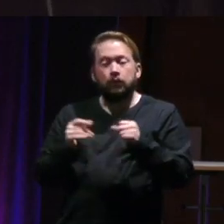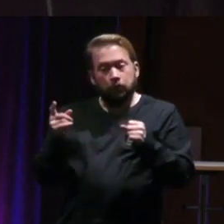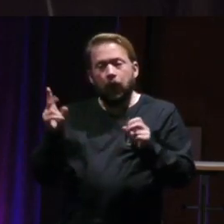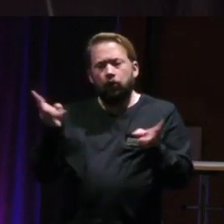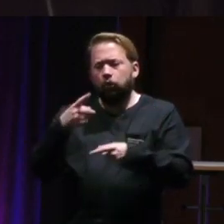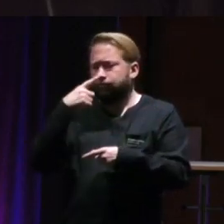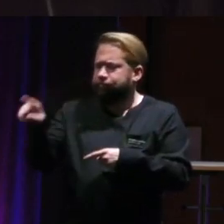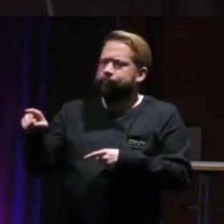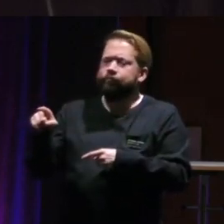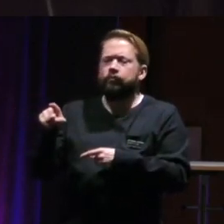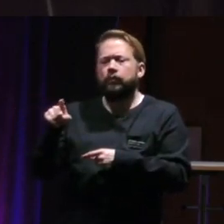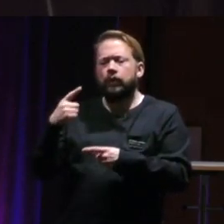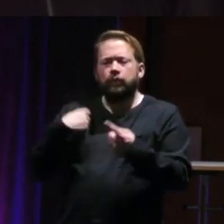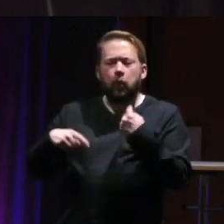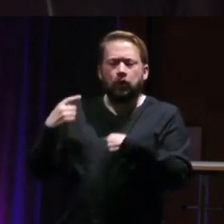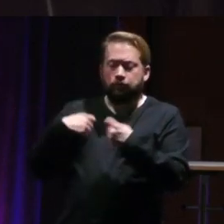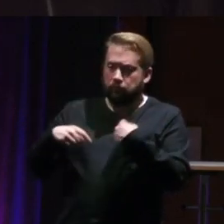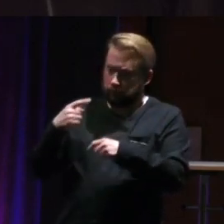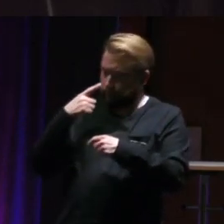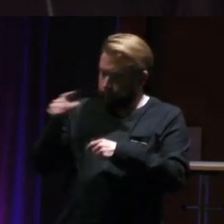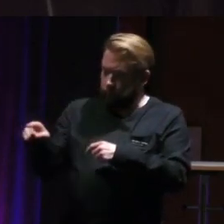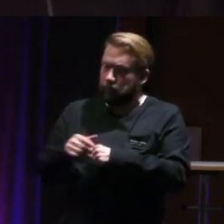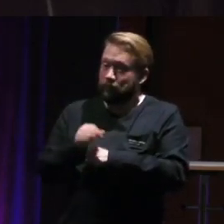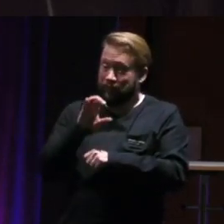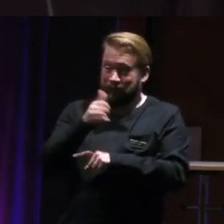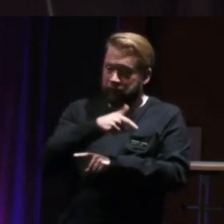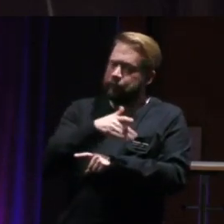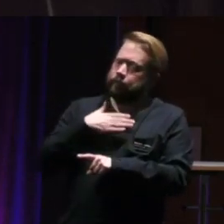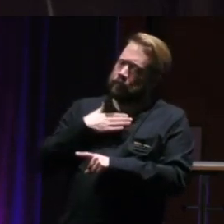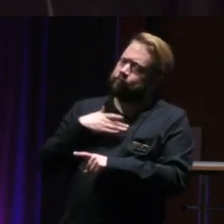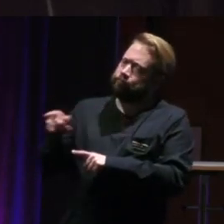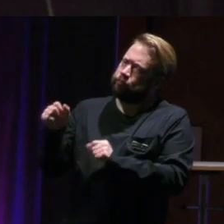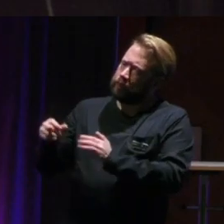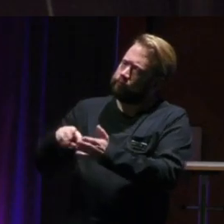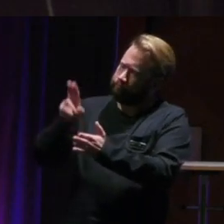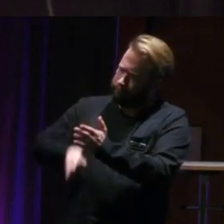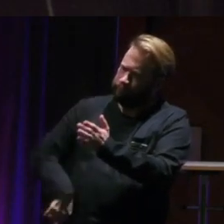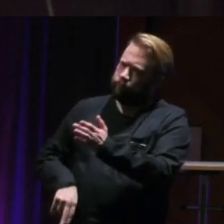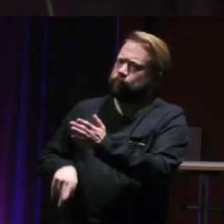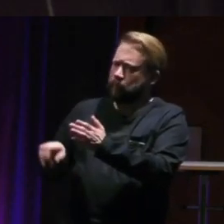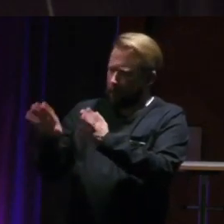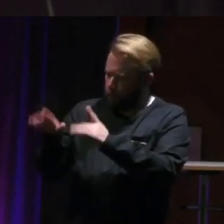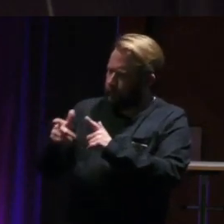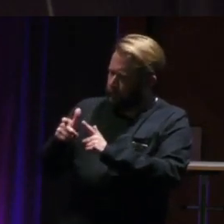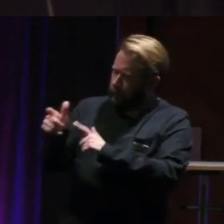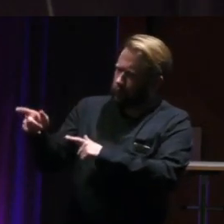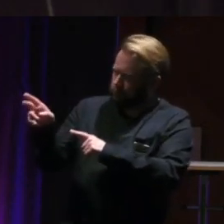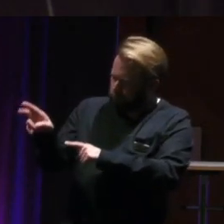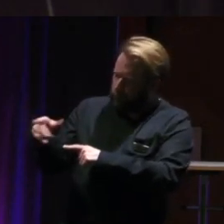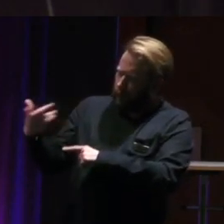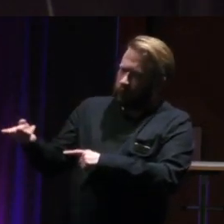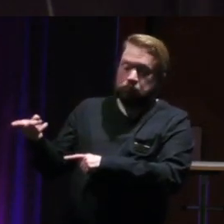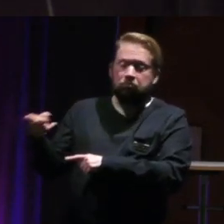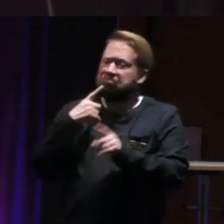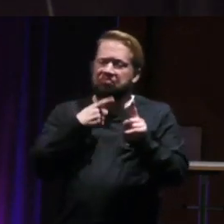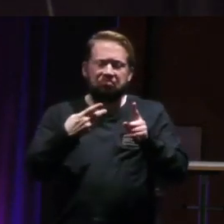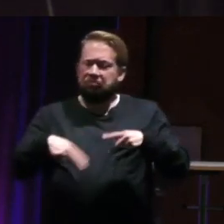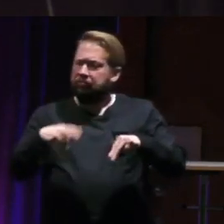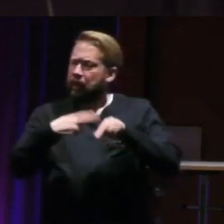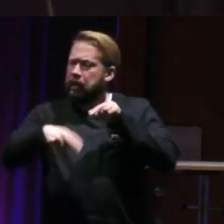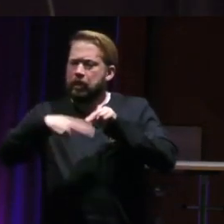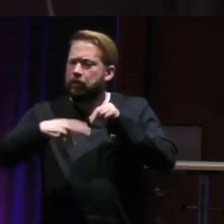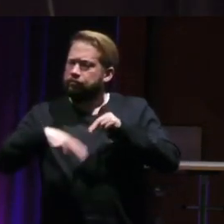and also they wanted him to write that he is a terrorist. Yeah, and they need they